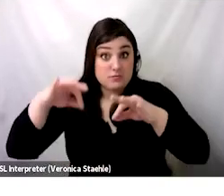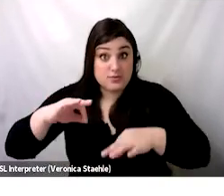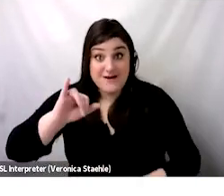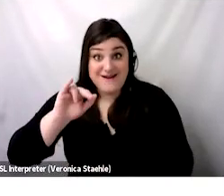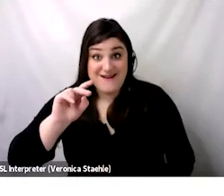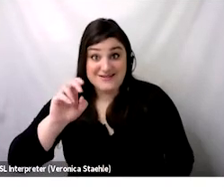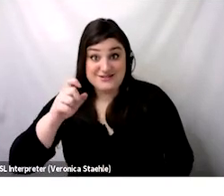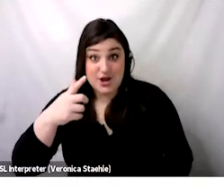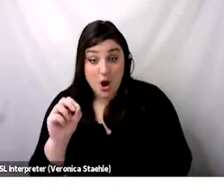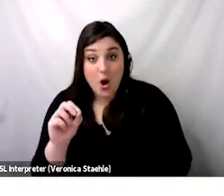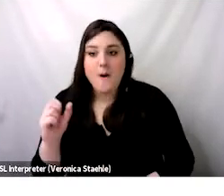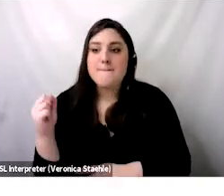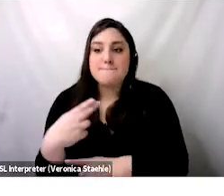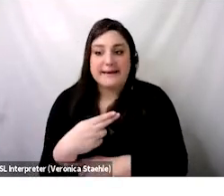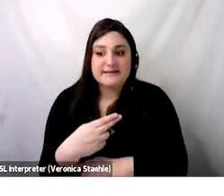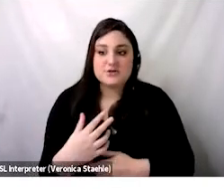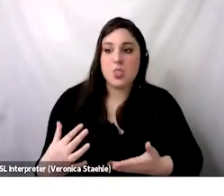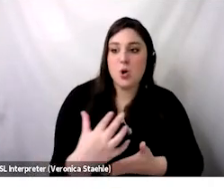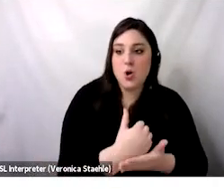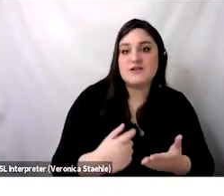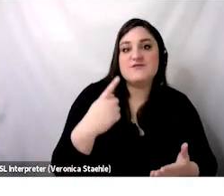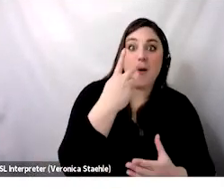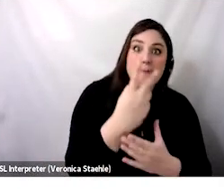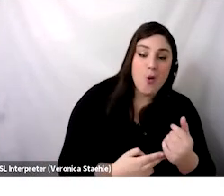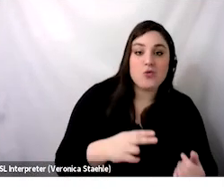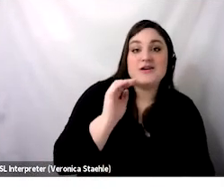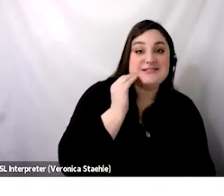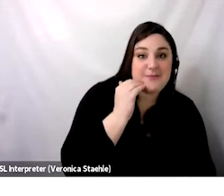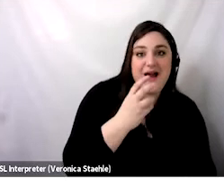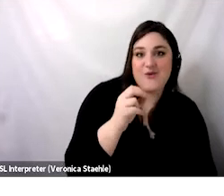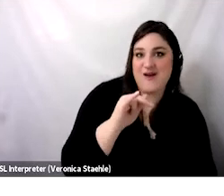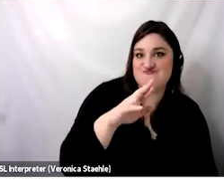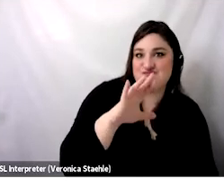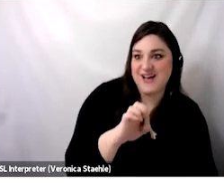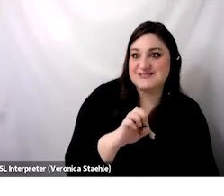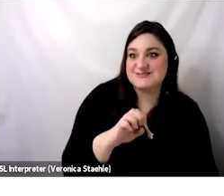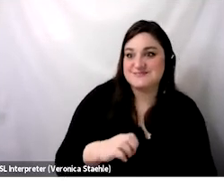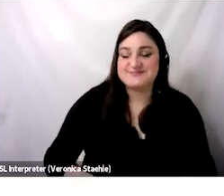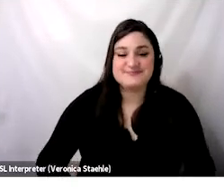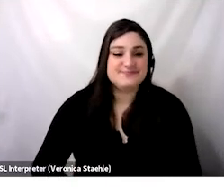And the most prolific crop would be